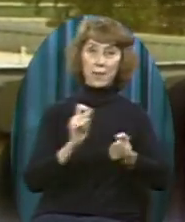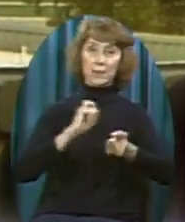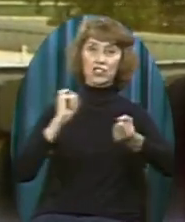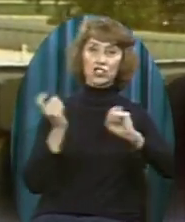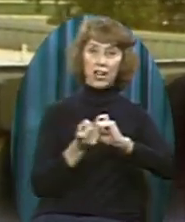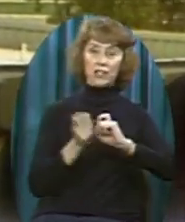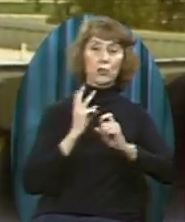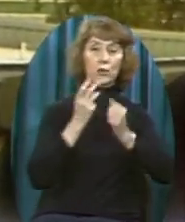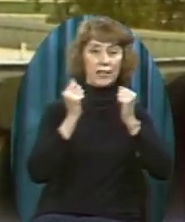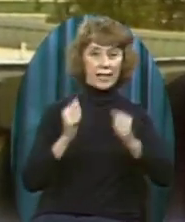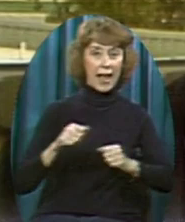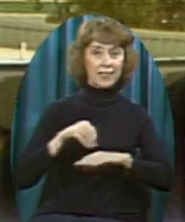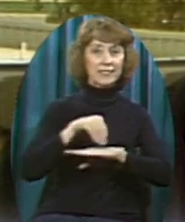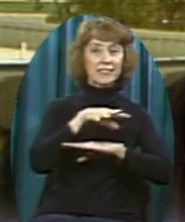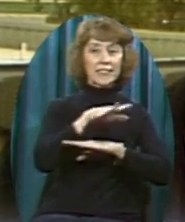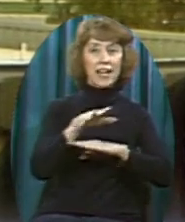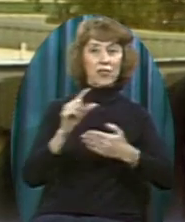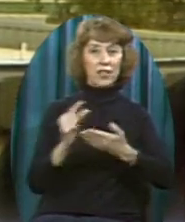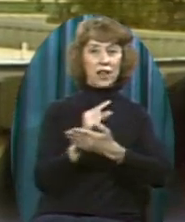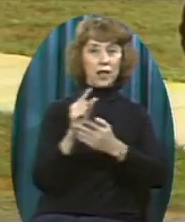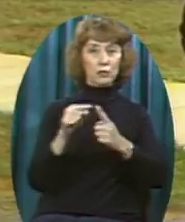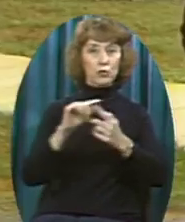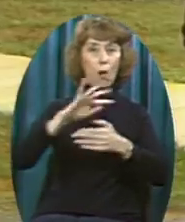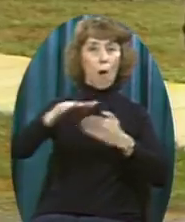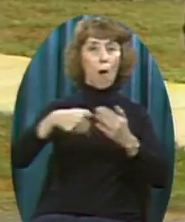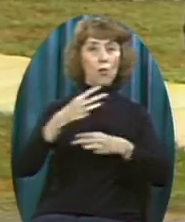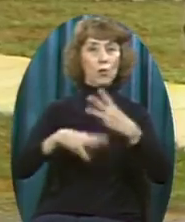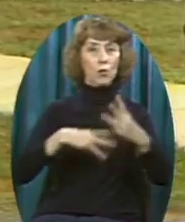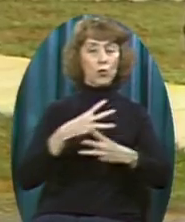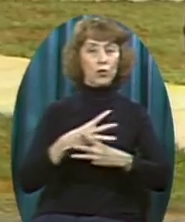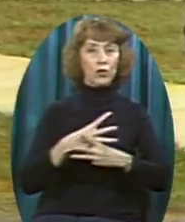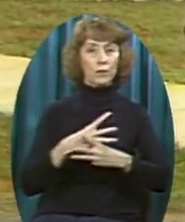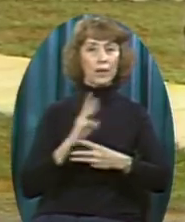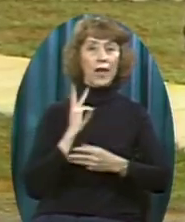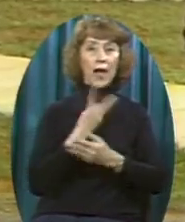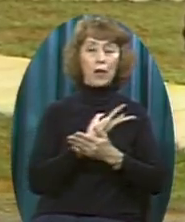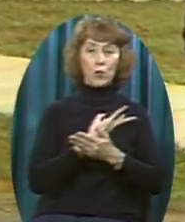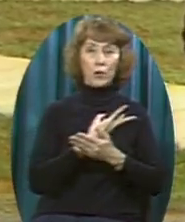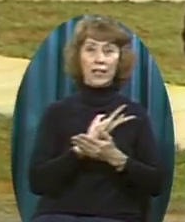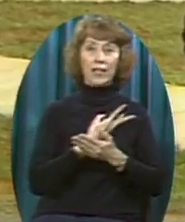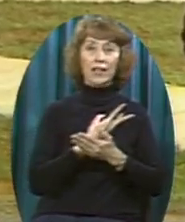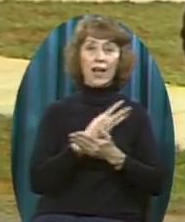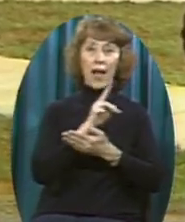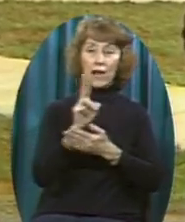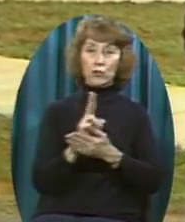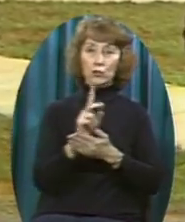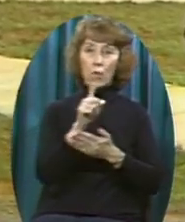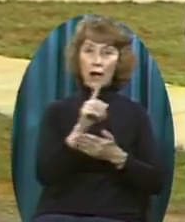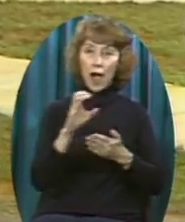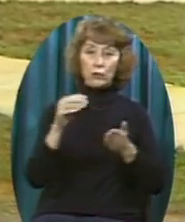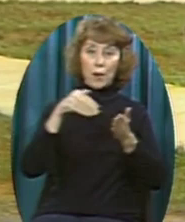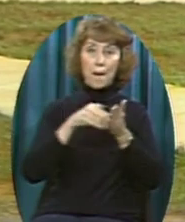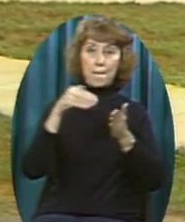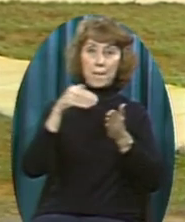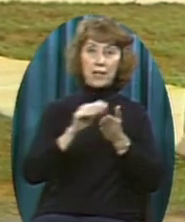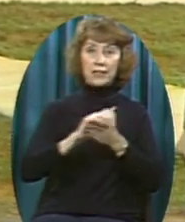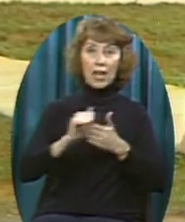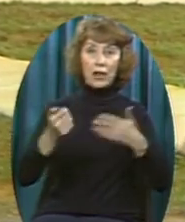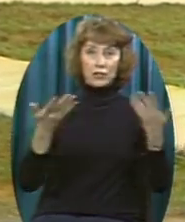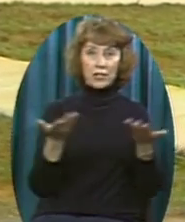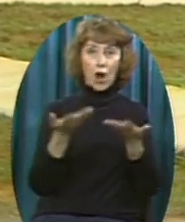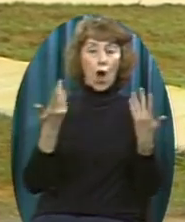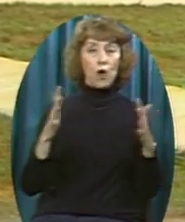get the gospel out to the world. There's no question about it. And we've spent $100 million here already and